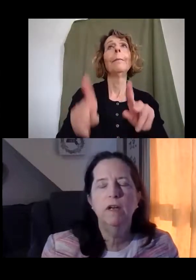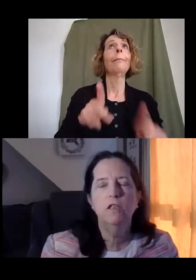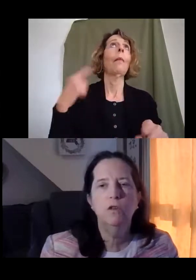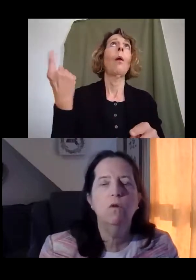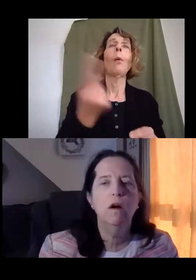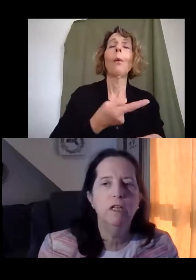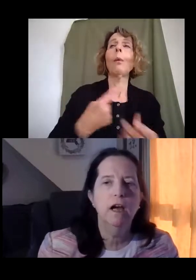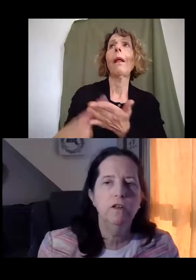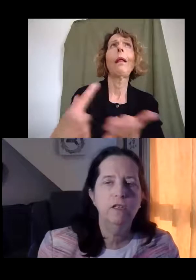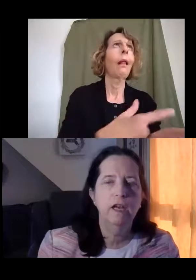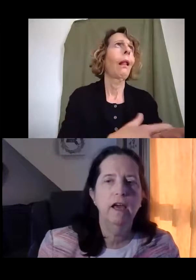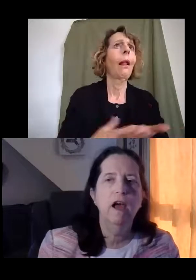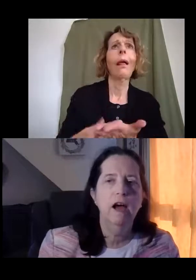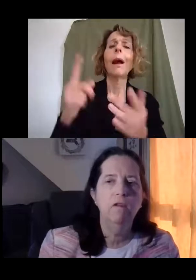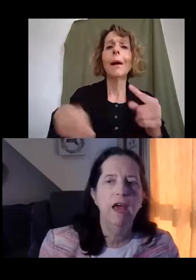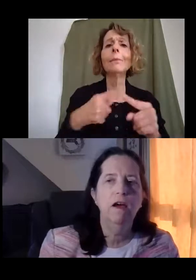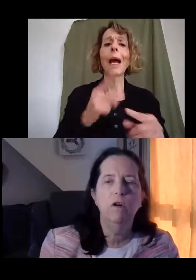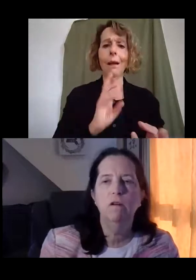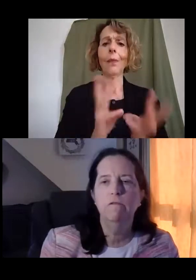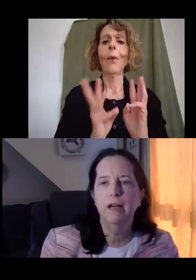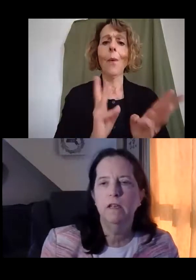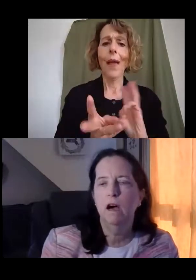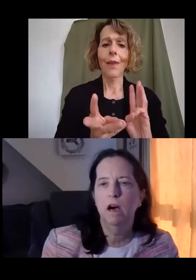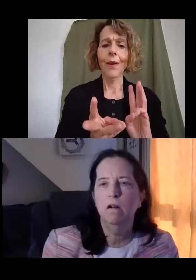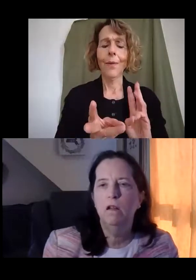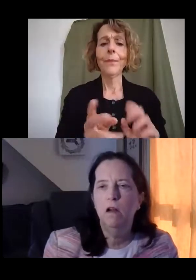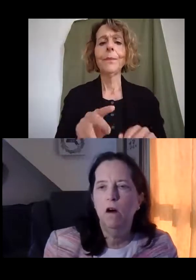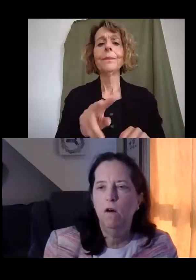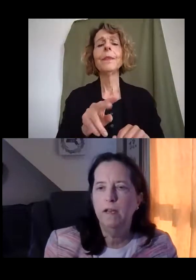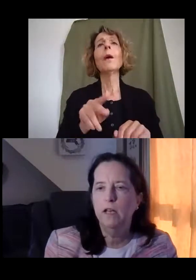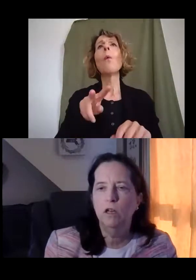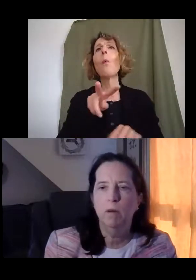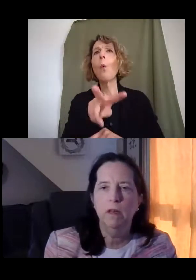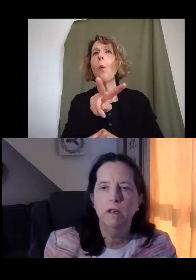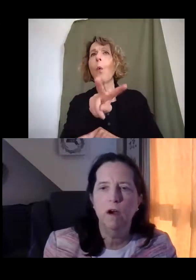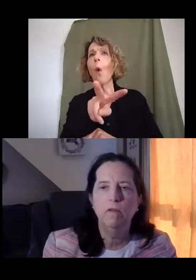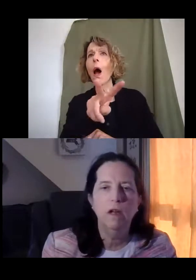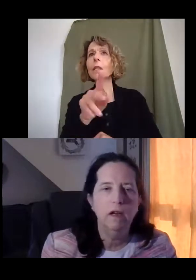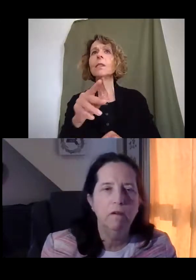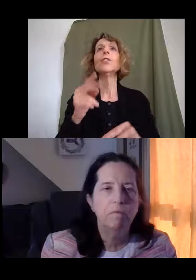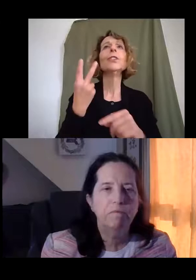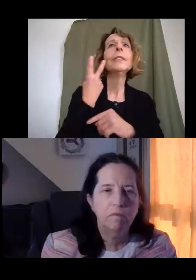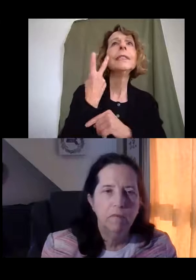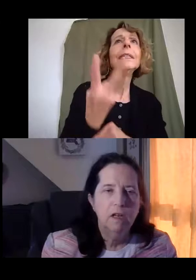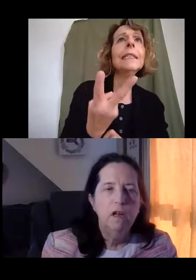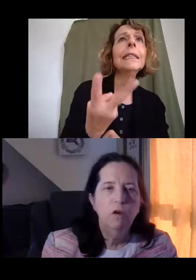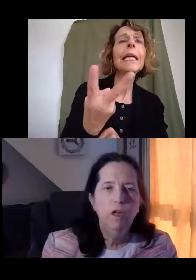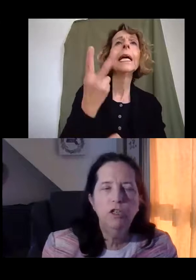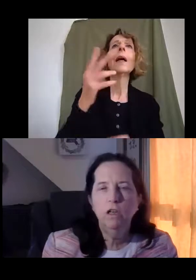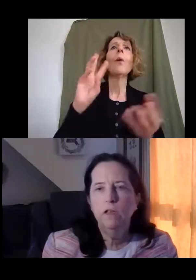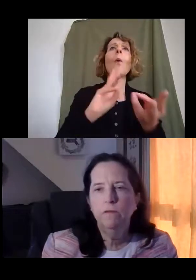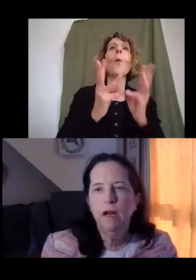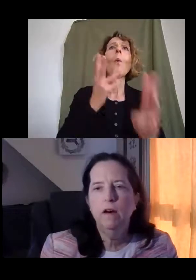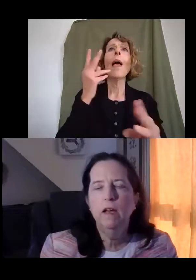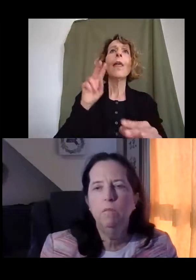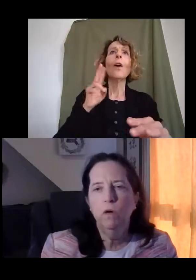attention during storm to understand how that will affect our orientation and mobility traveling. The wind